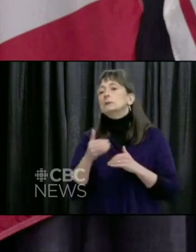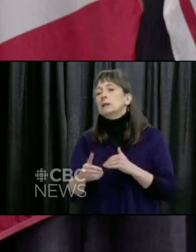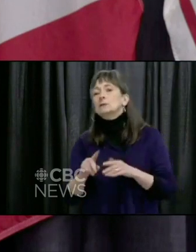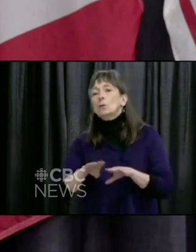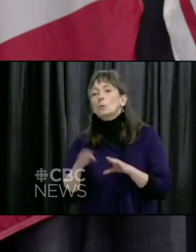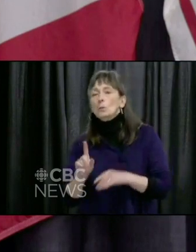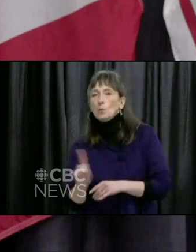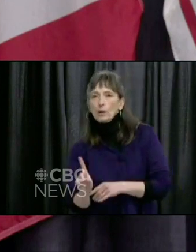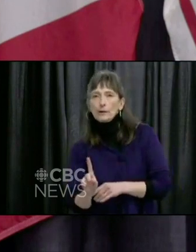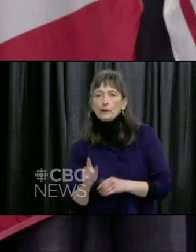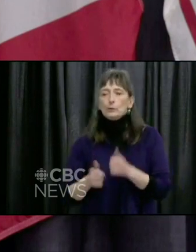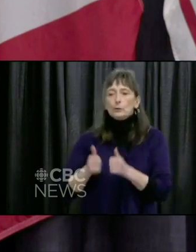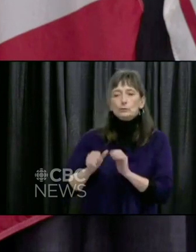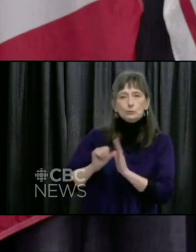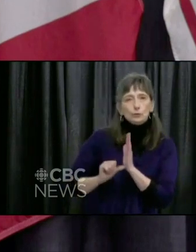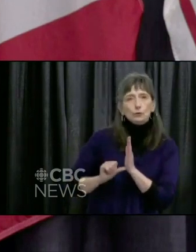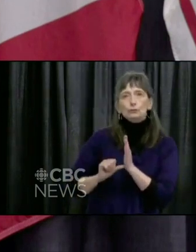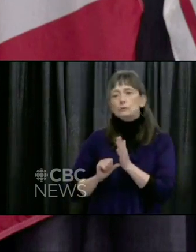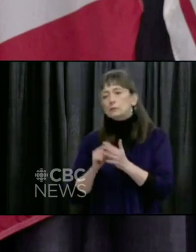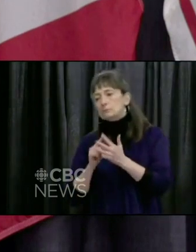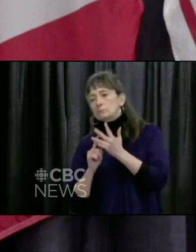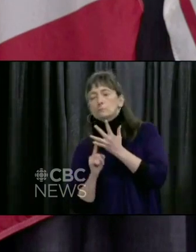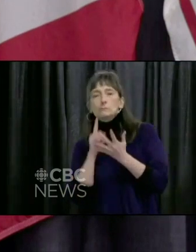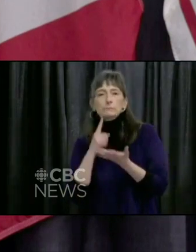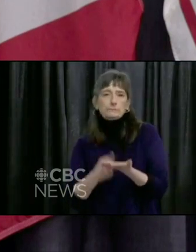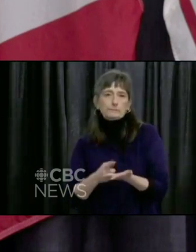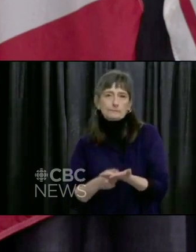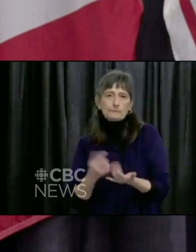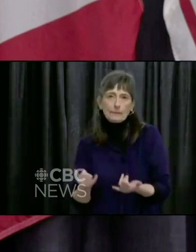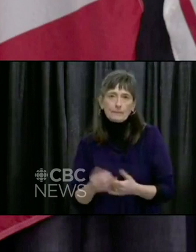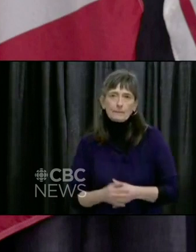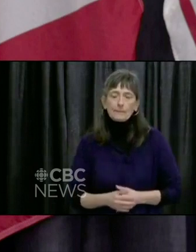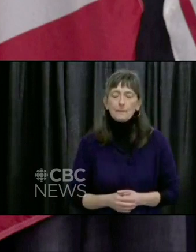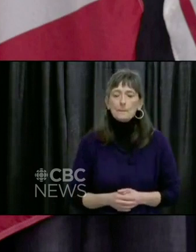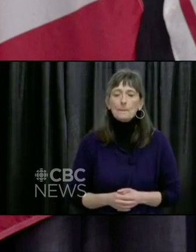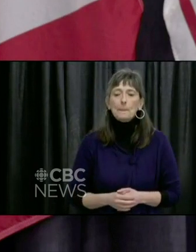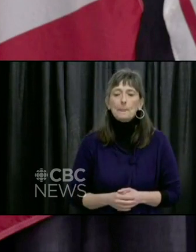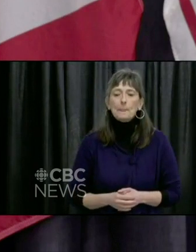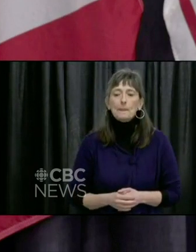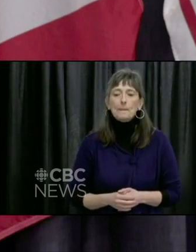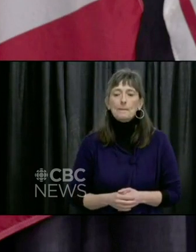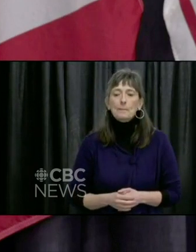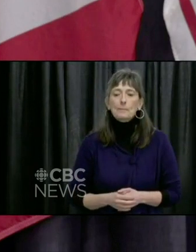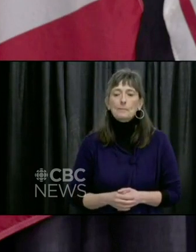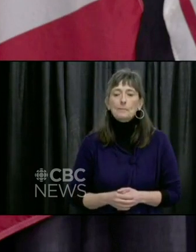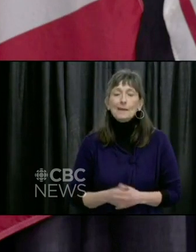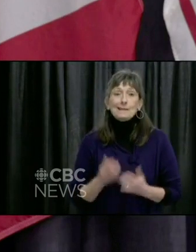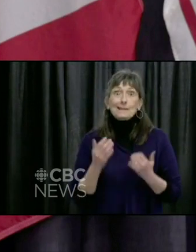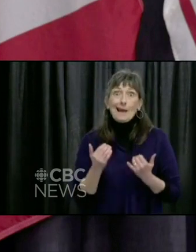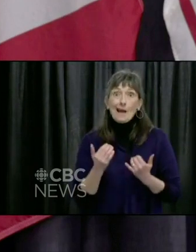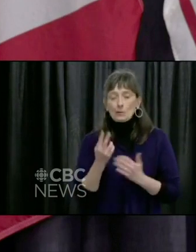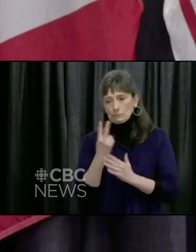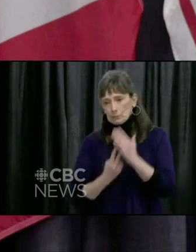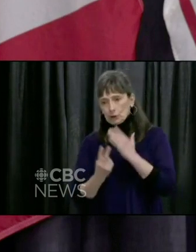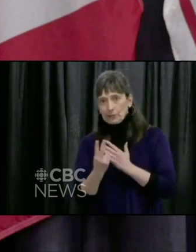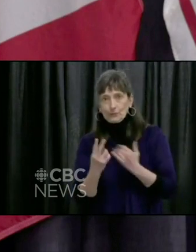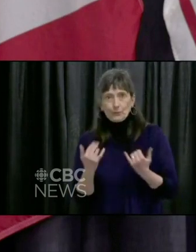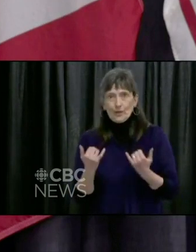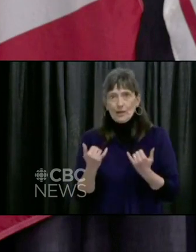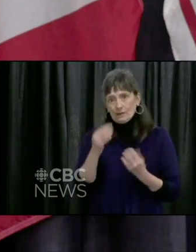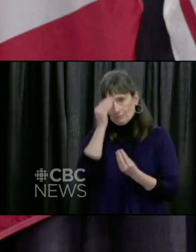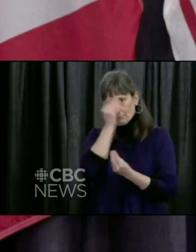and reopening those kind of things is certainly top of mind. I think you will see, building on Dr. Rahman's work now,